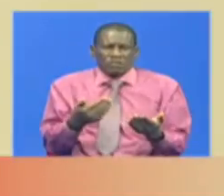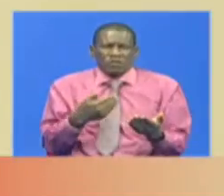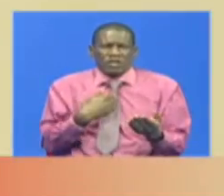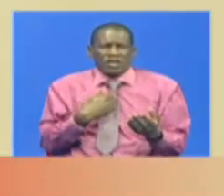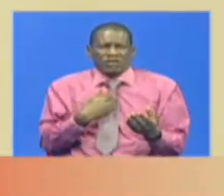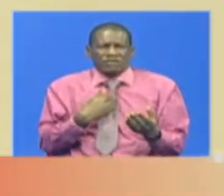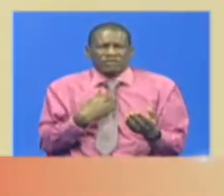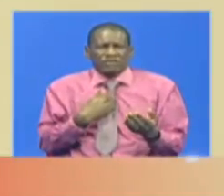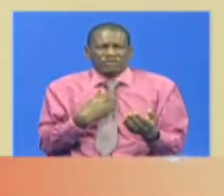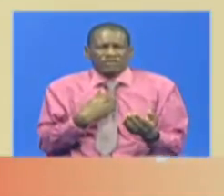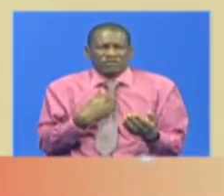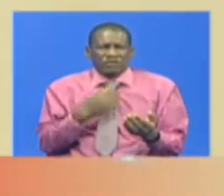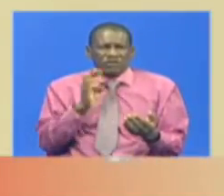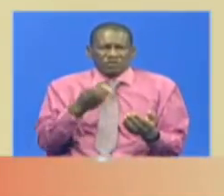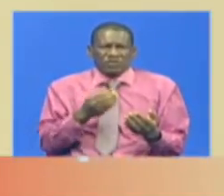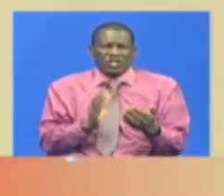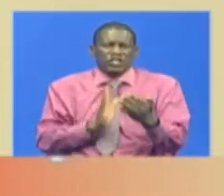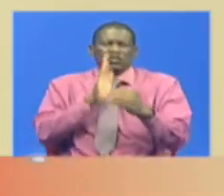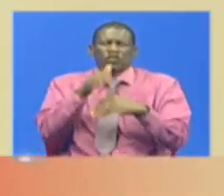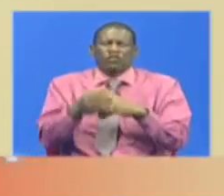the 3 years.